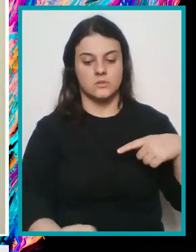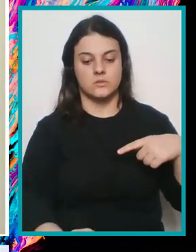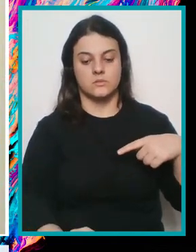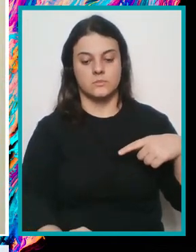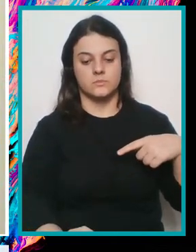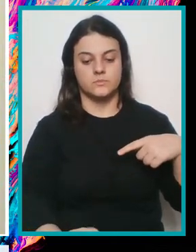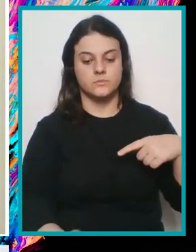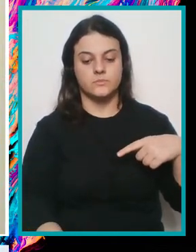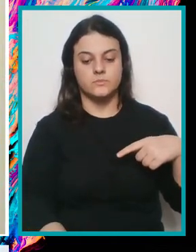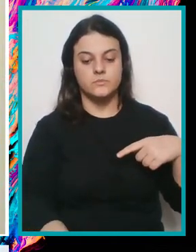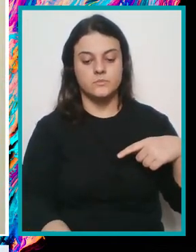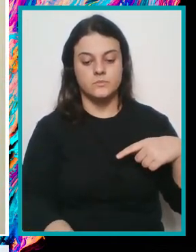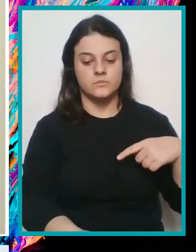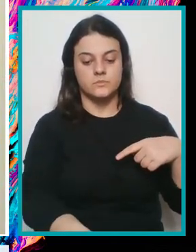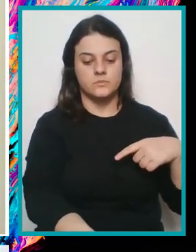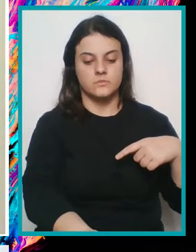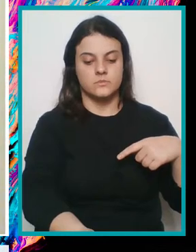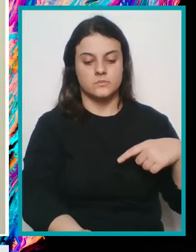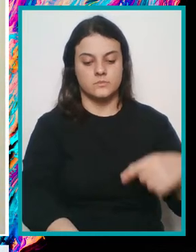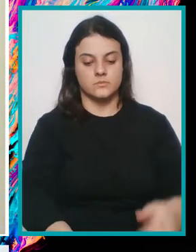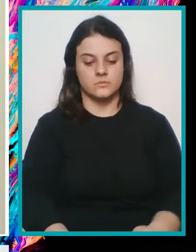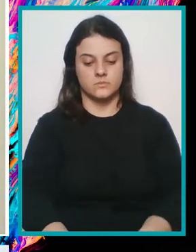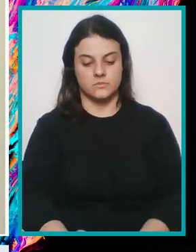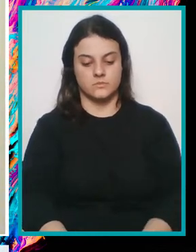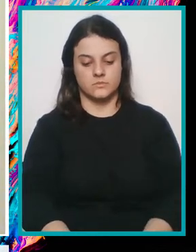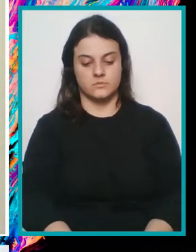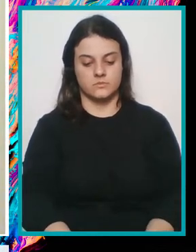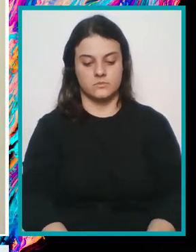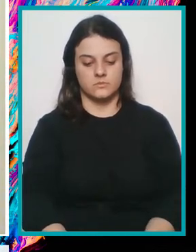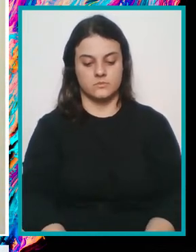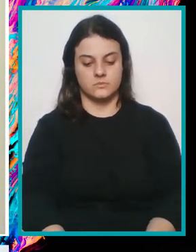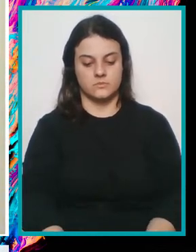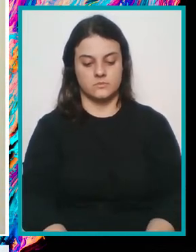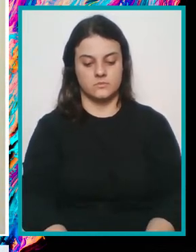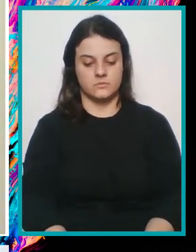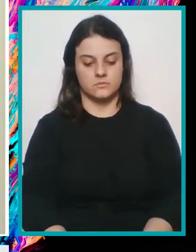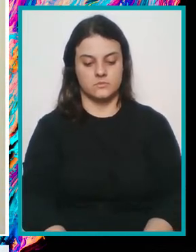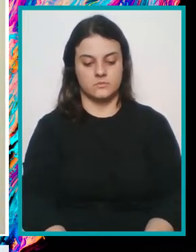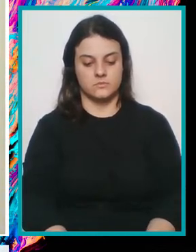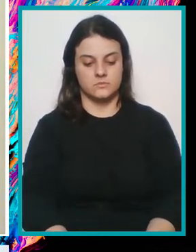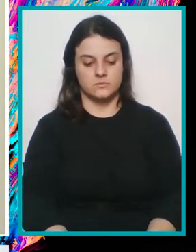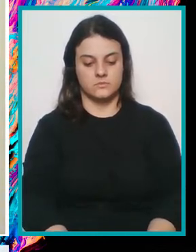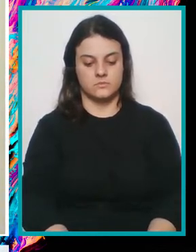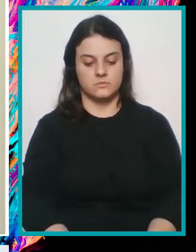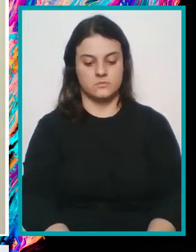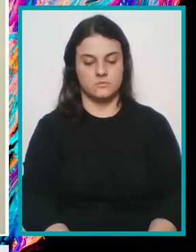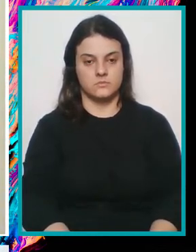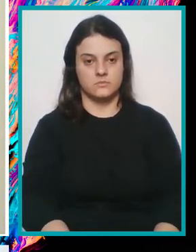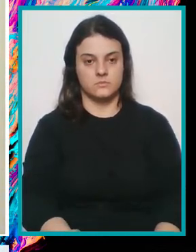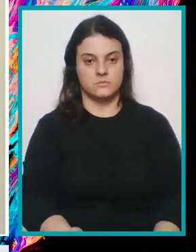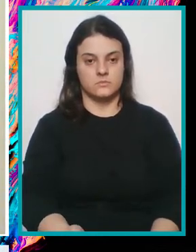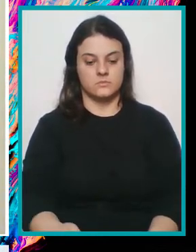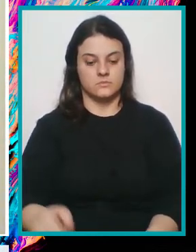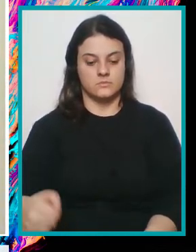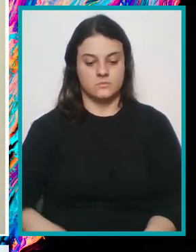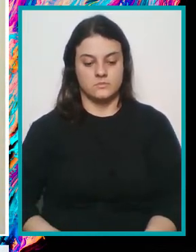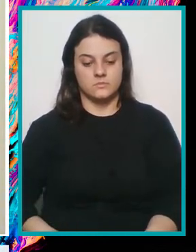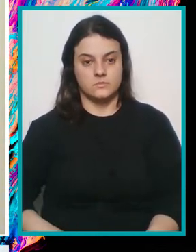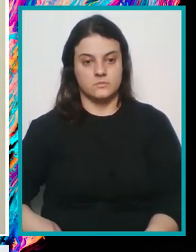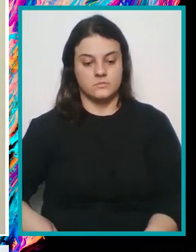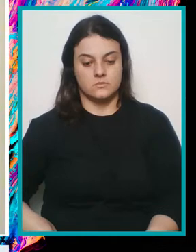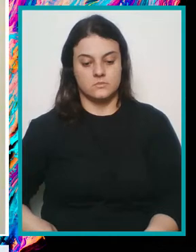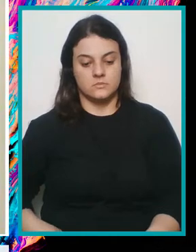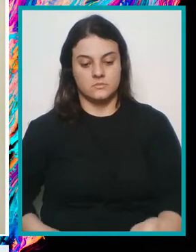That is why I do climate activism, to put an end to this suffering, to put an end to this